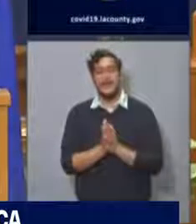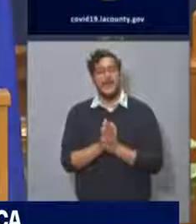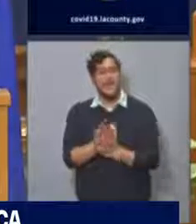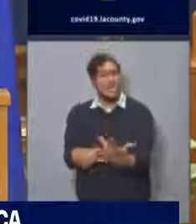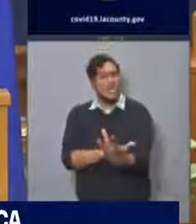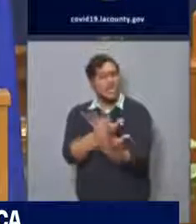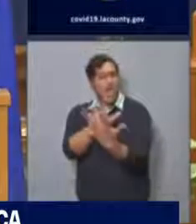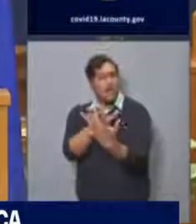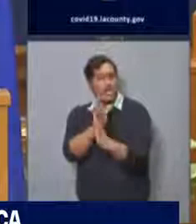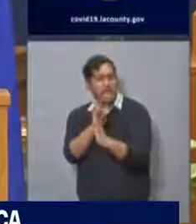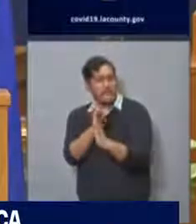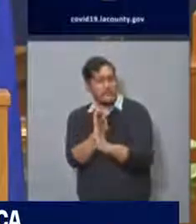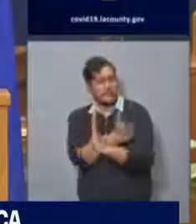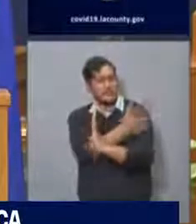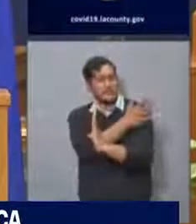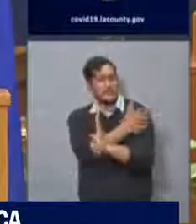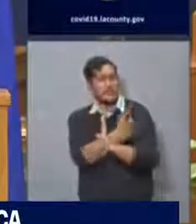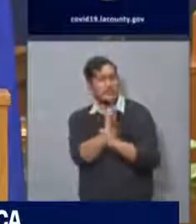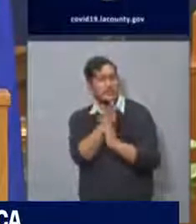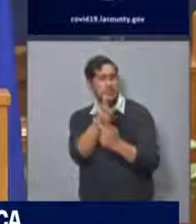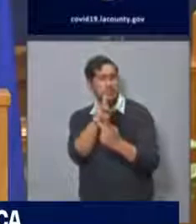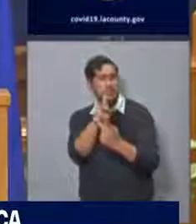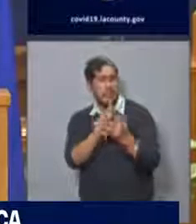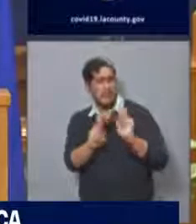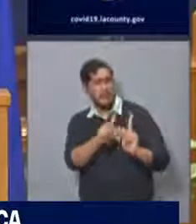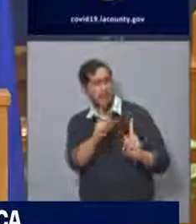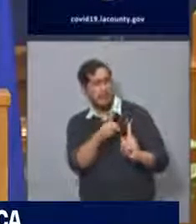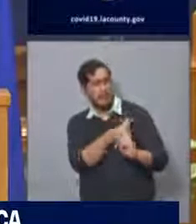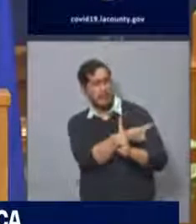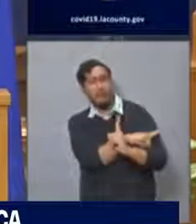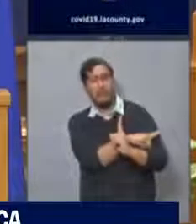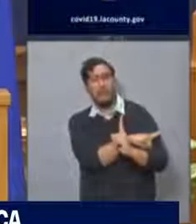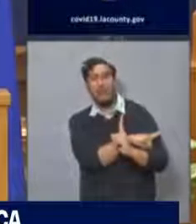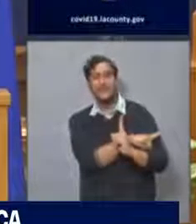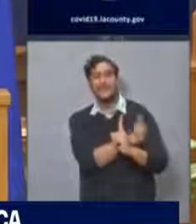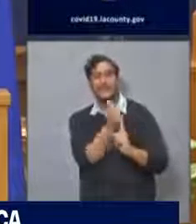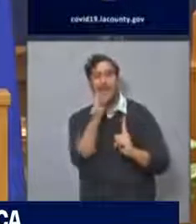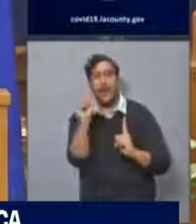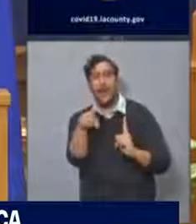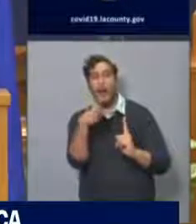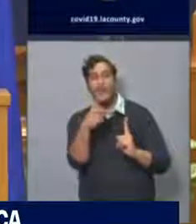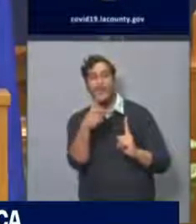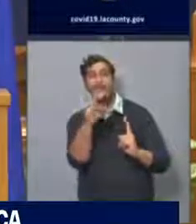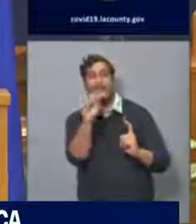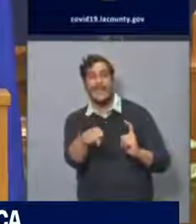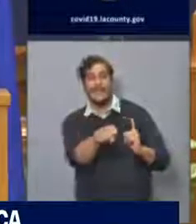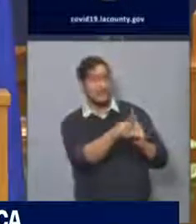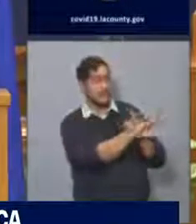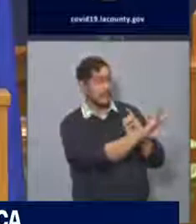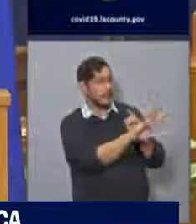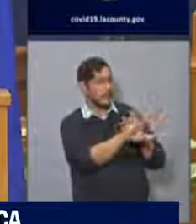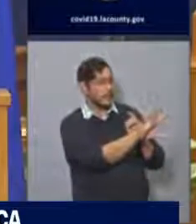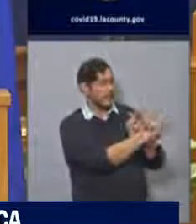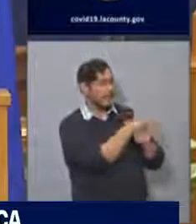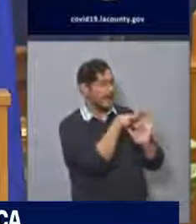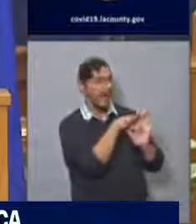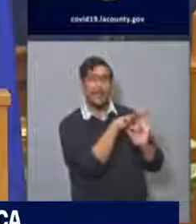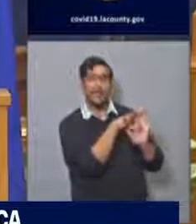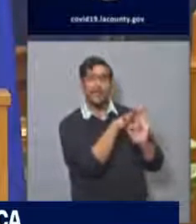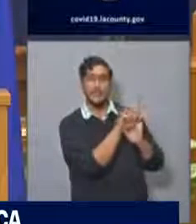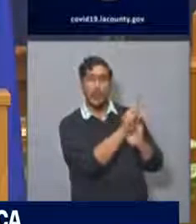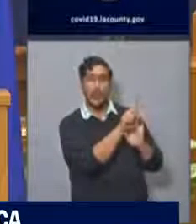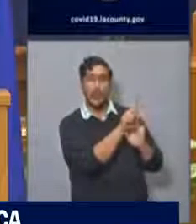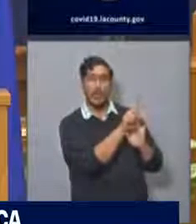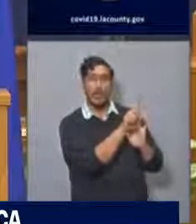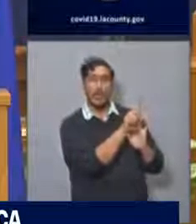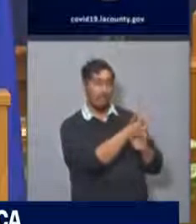is it doesn't necessarily always identify the source of the infection for